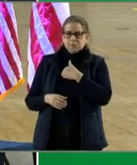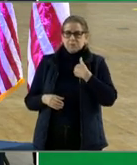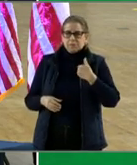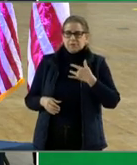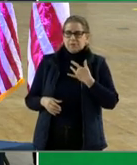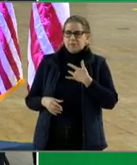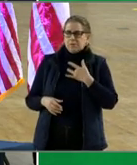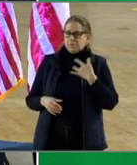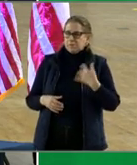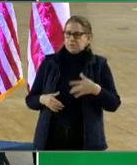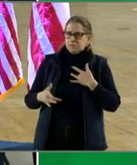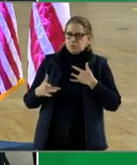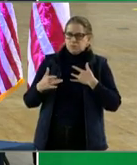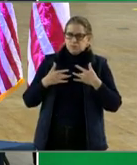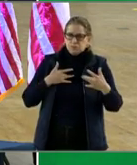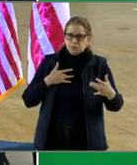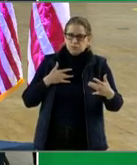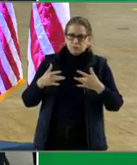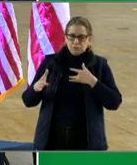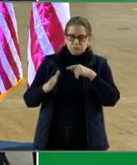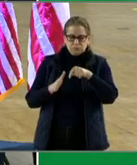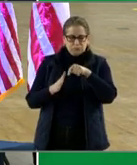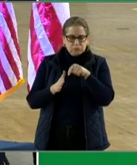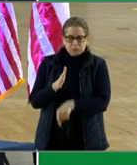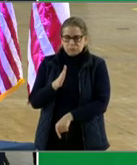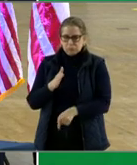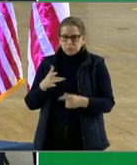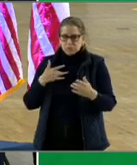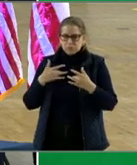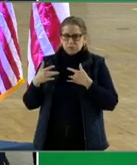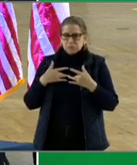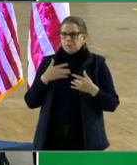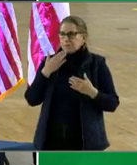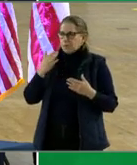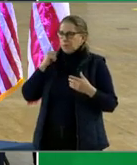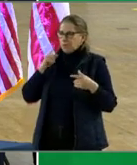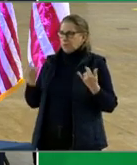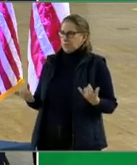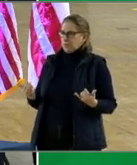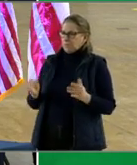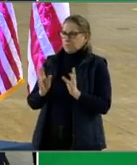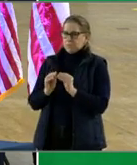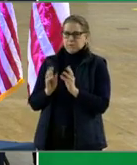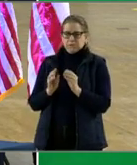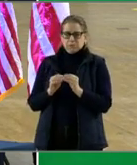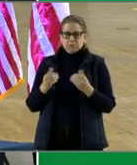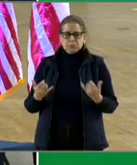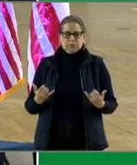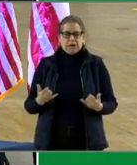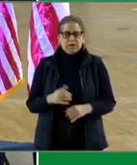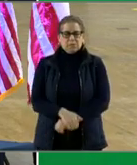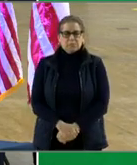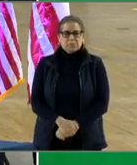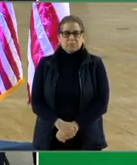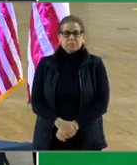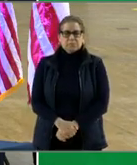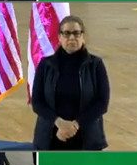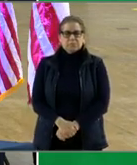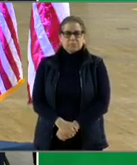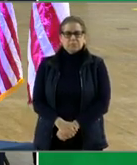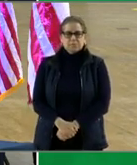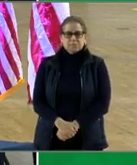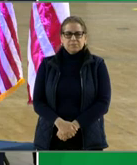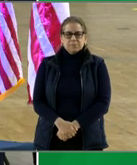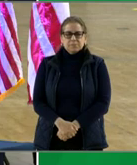So we appreciate this briefing today. I mean, that really is the most